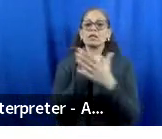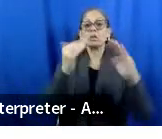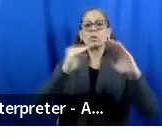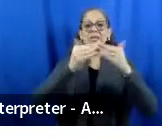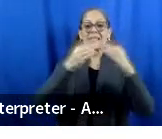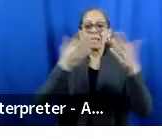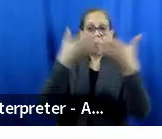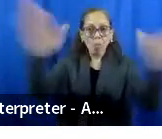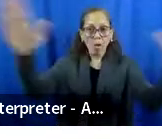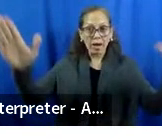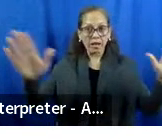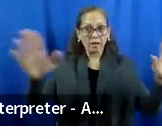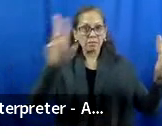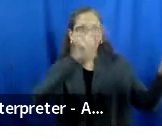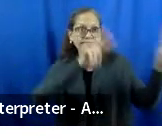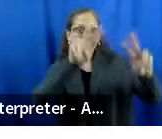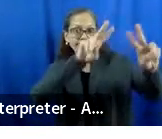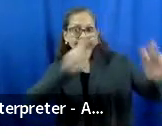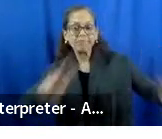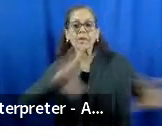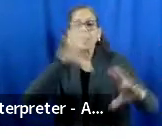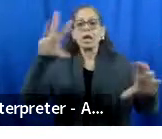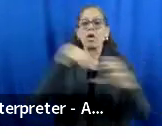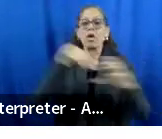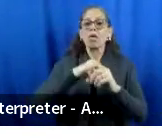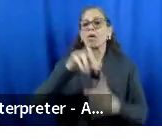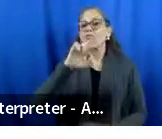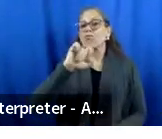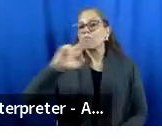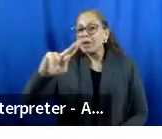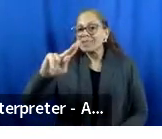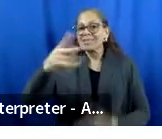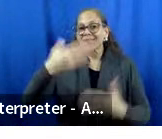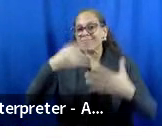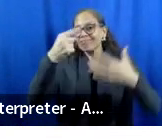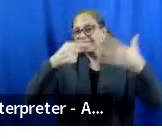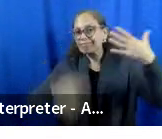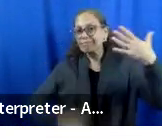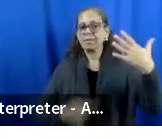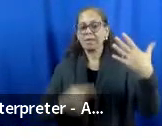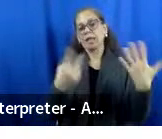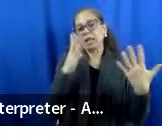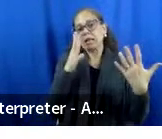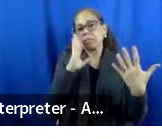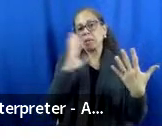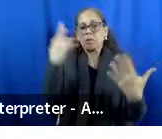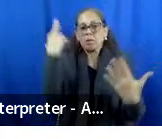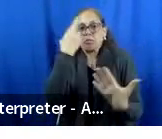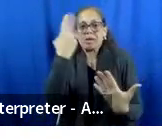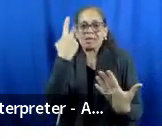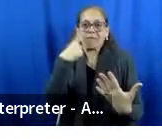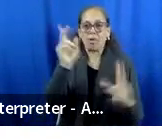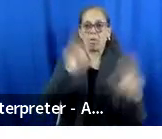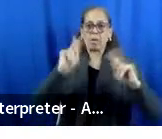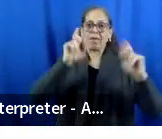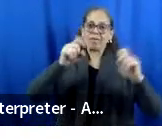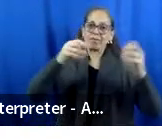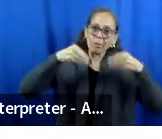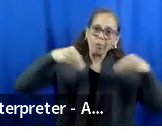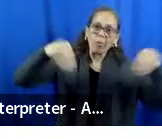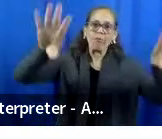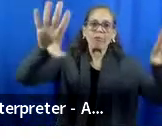citywide analysis incorporates risk factors that may contribute to displacement. It's a composite